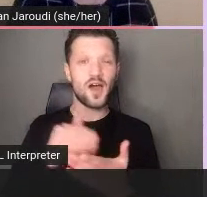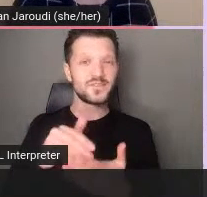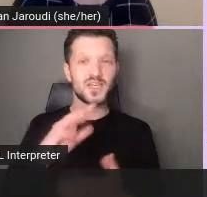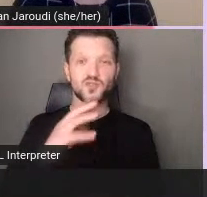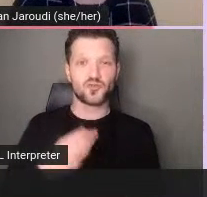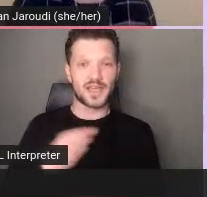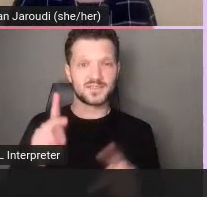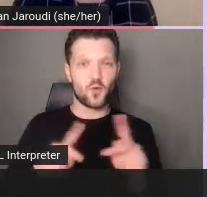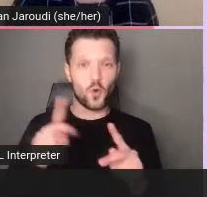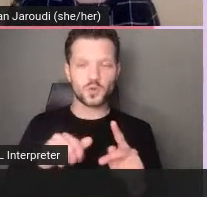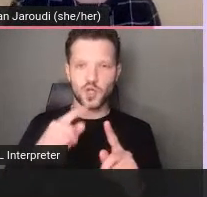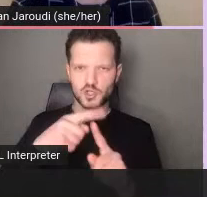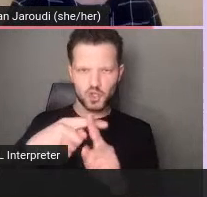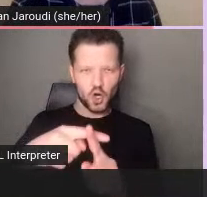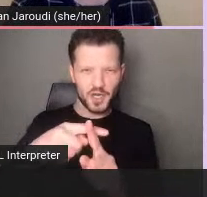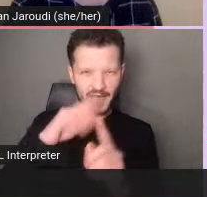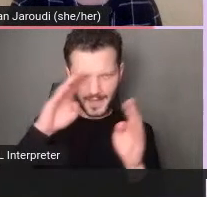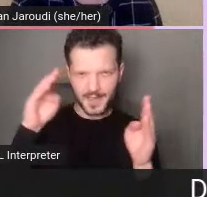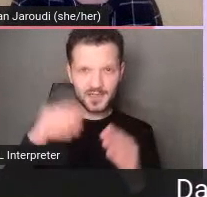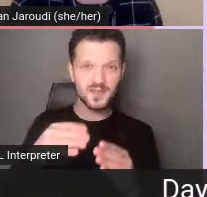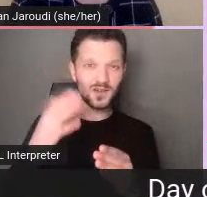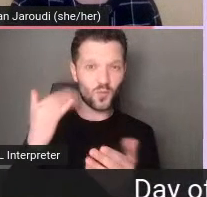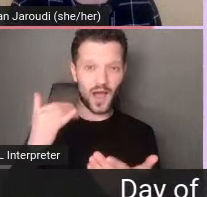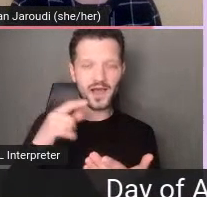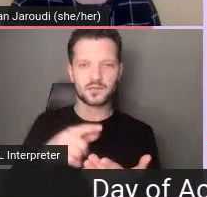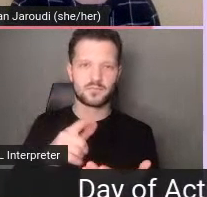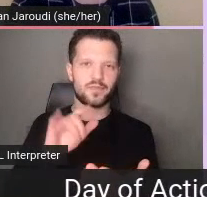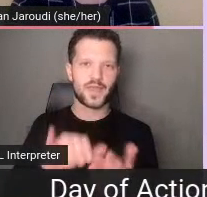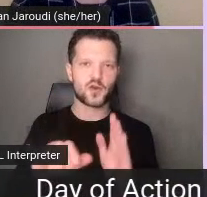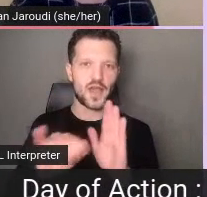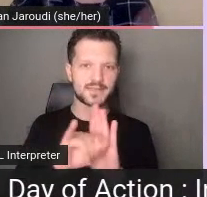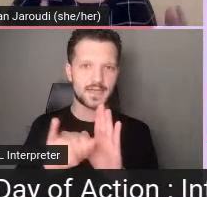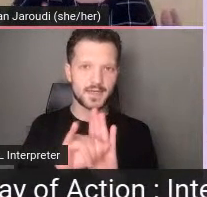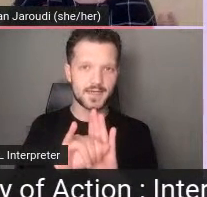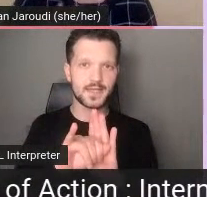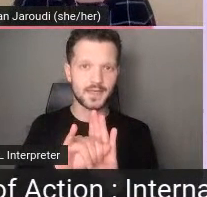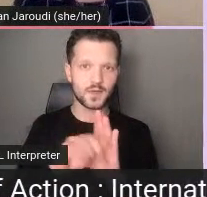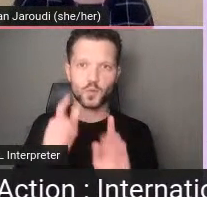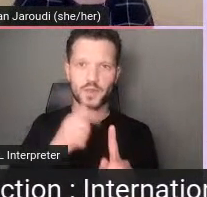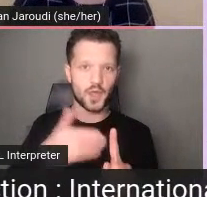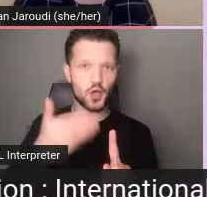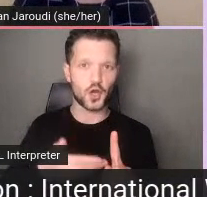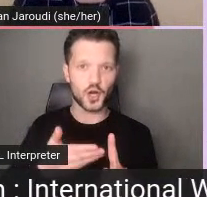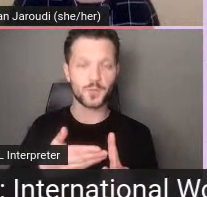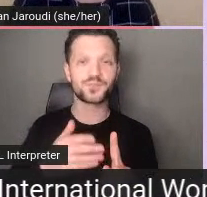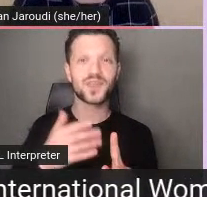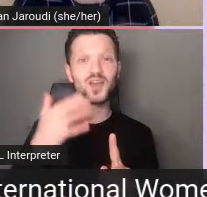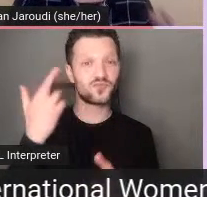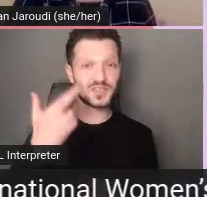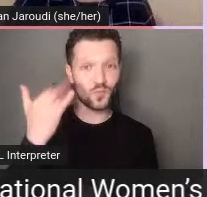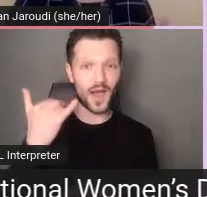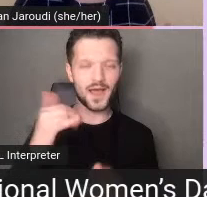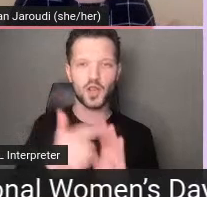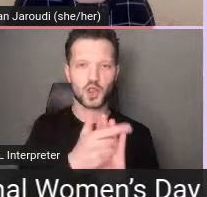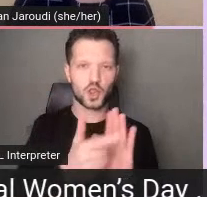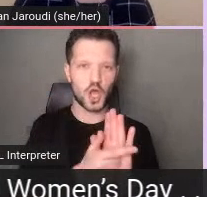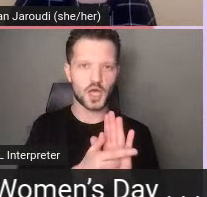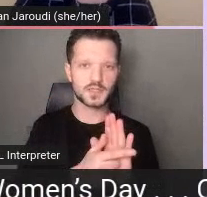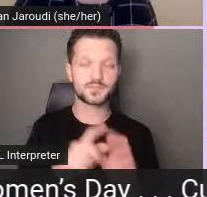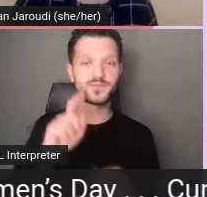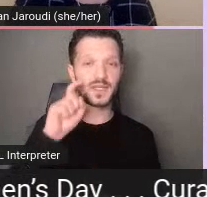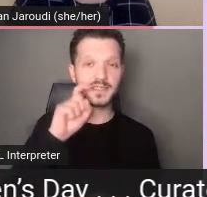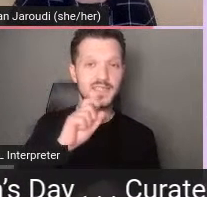and targeted simply for being who they are. And this is due in part to specific laws, such as sex work